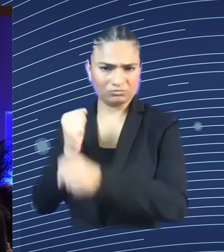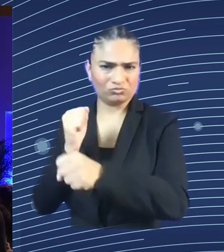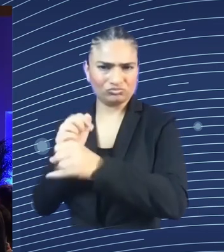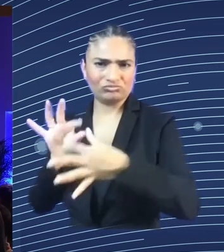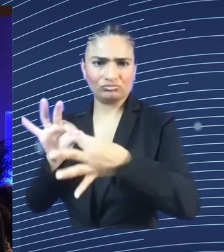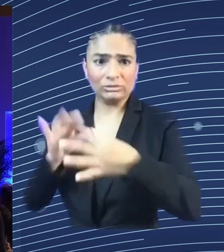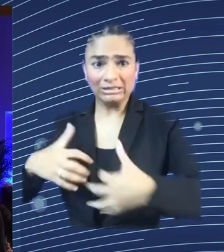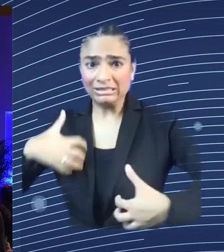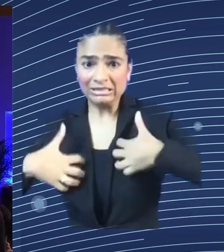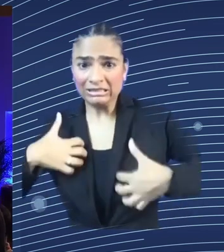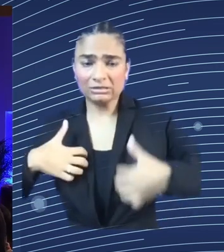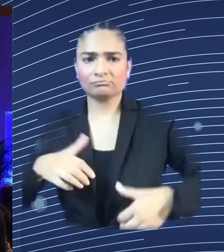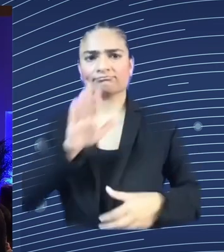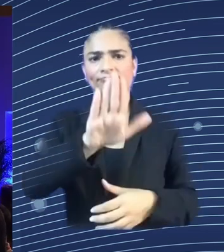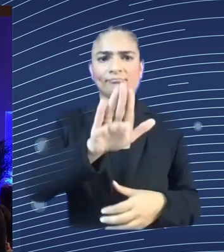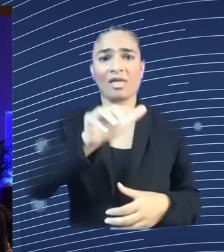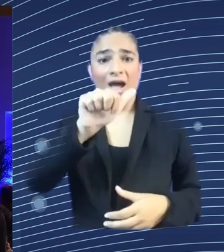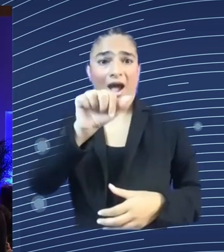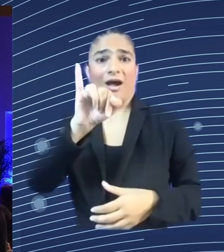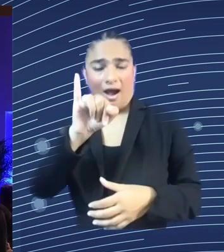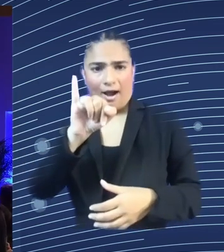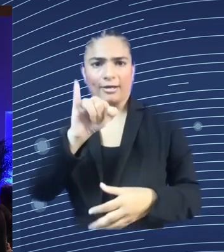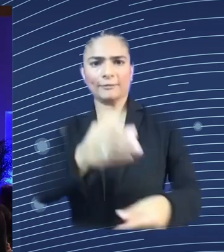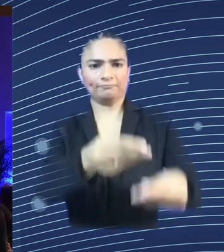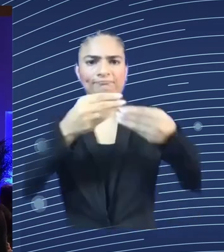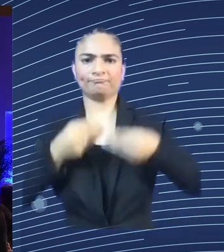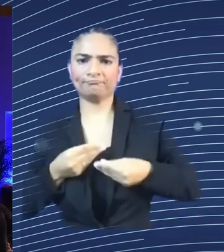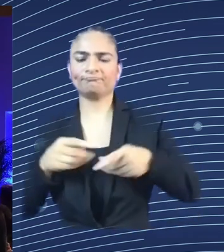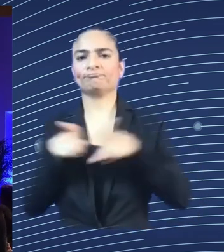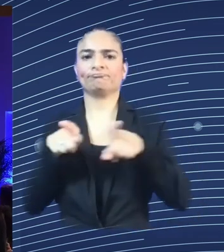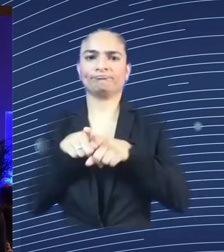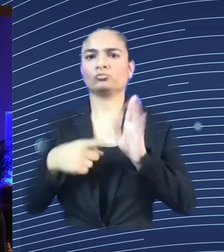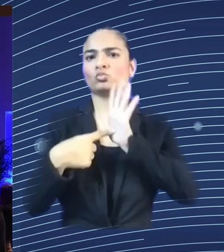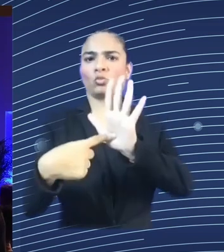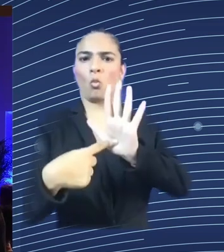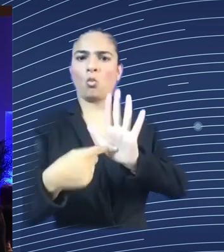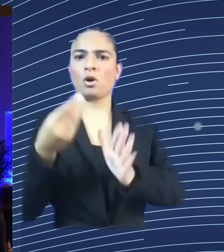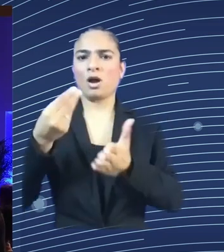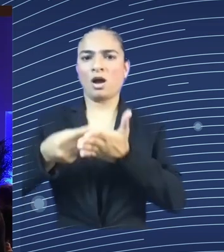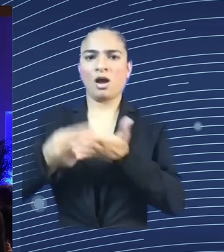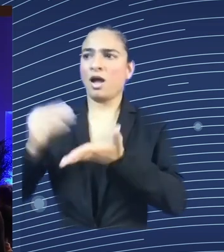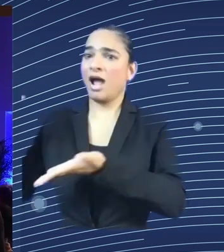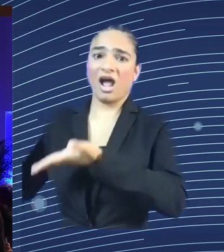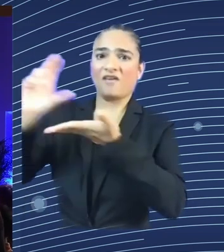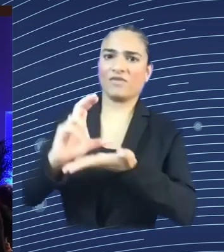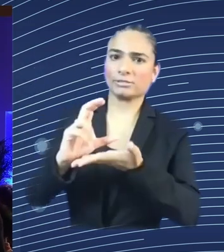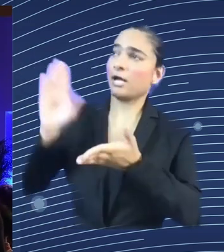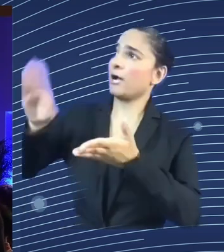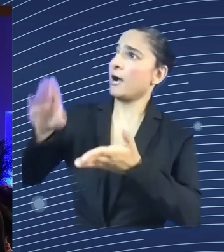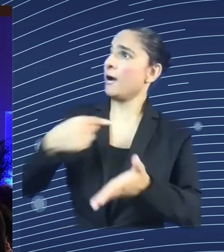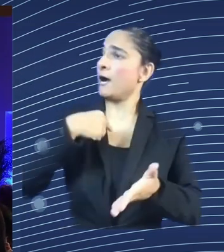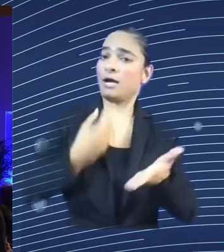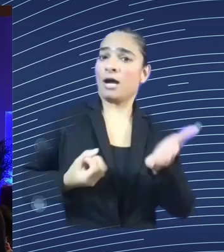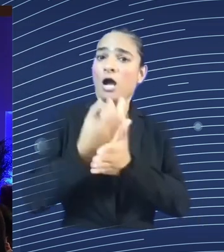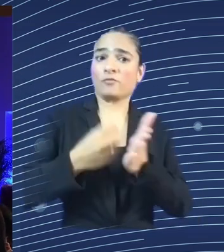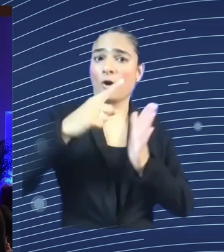their investors that they qualify with some very minimum requirements? And related to that, do you think there